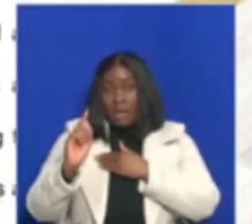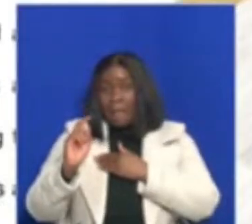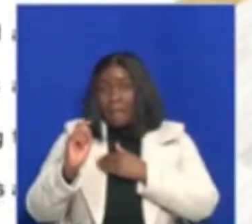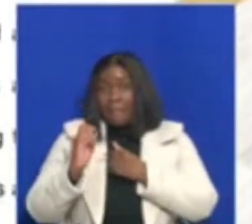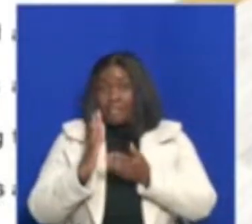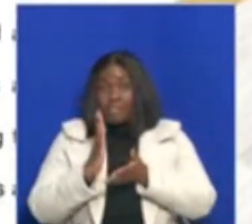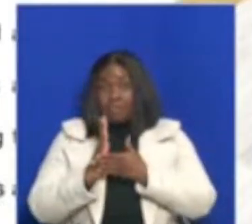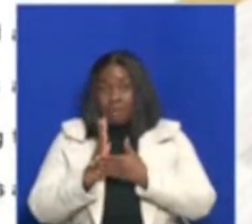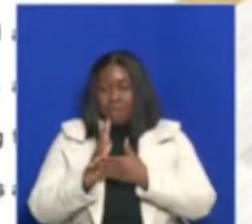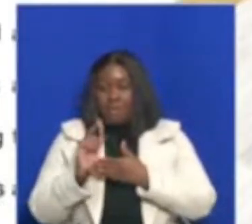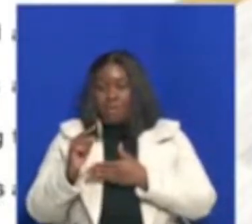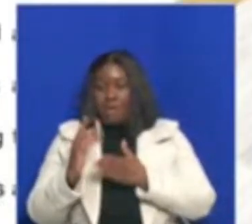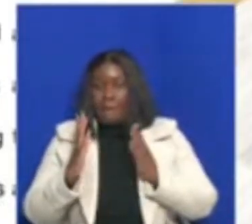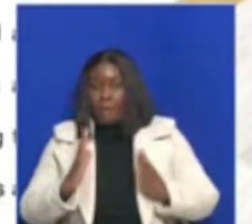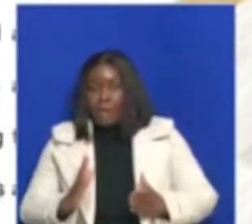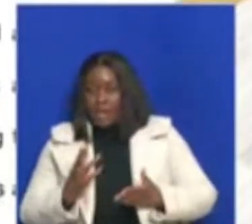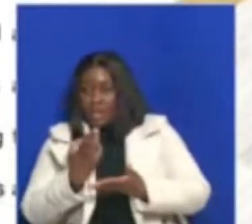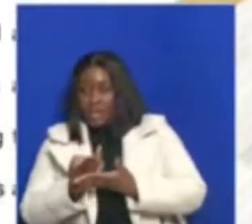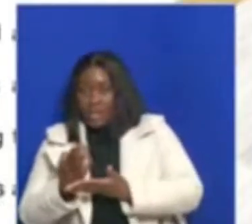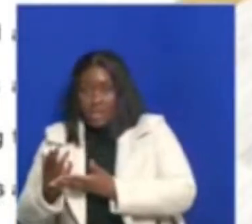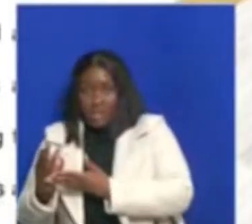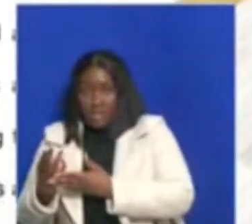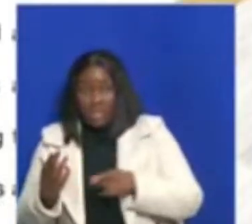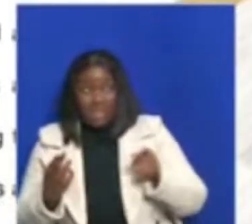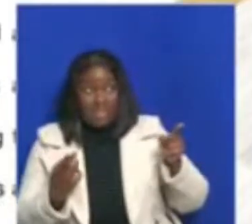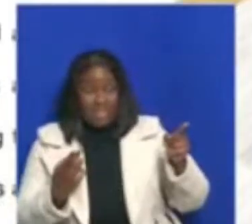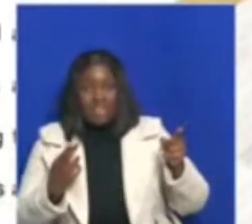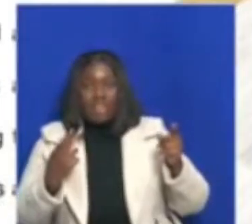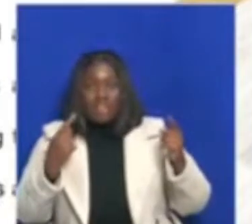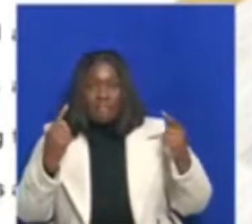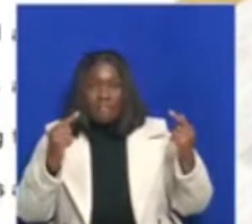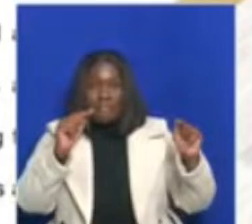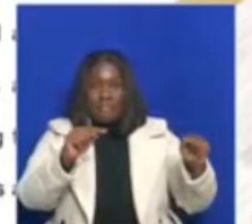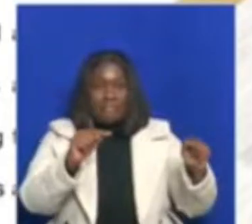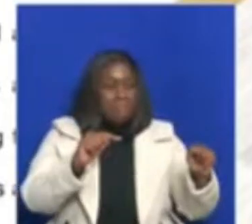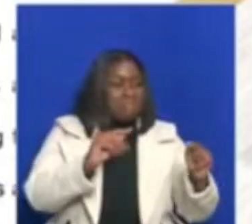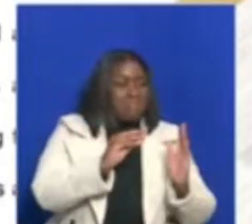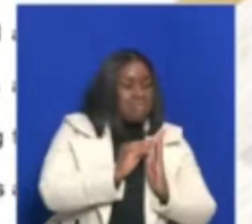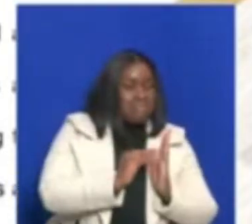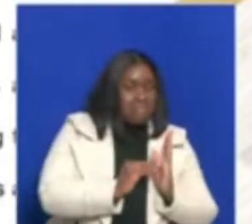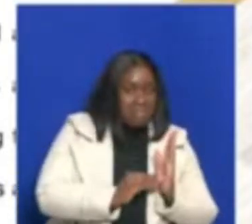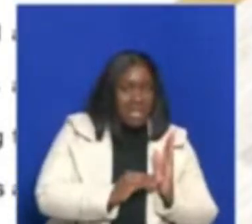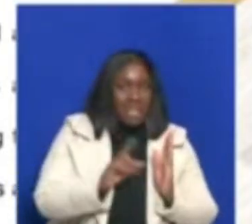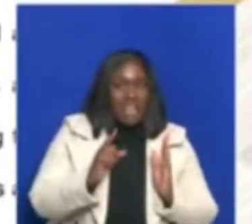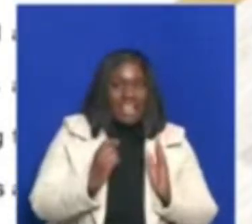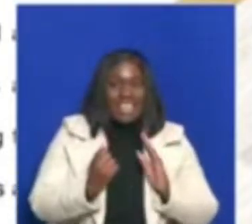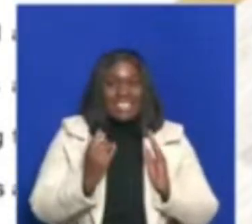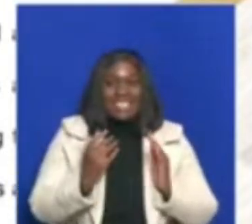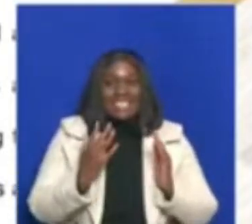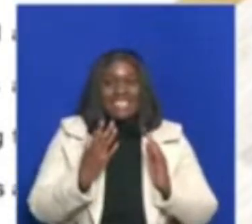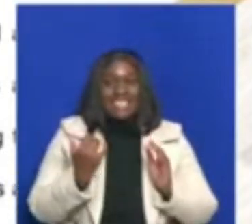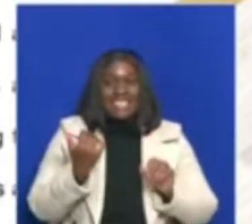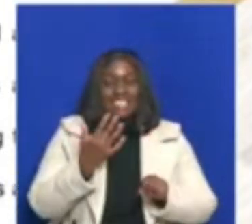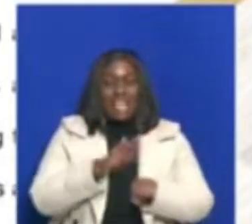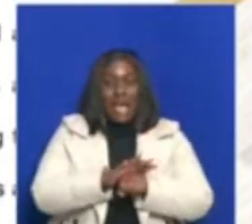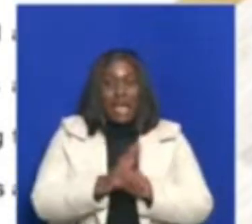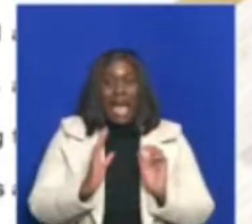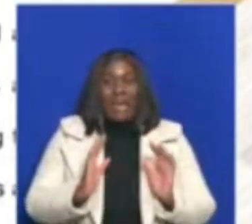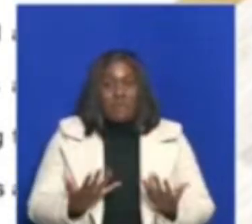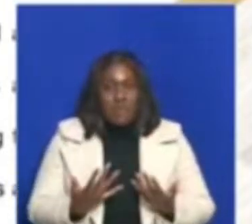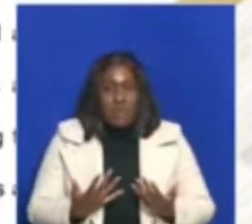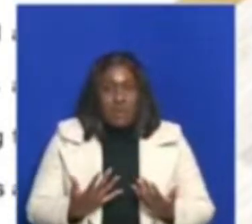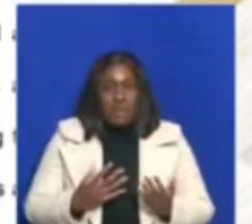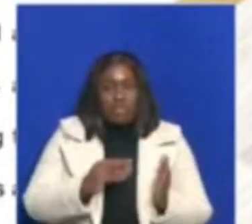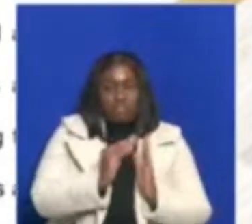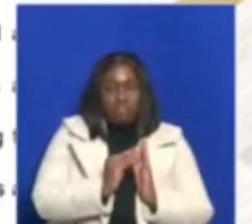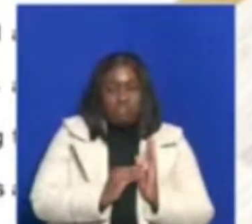during the postmortems and to make notes pertaining to the cause of death. Investigators are mandated to retrieve